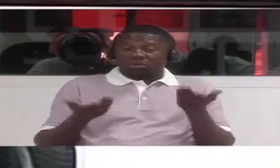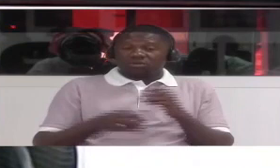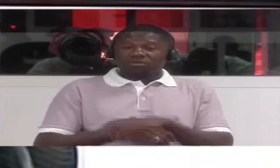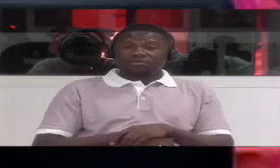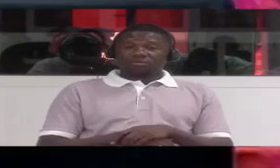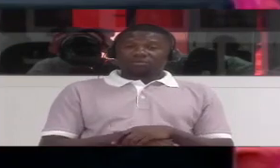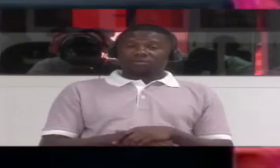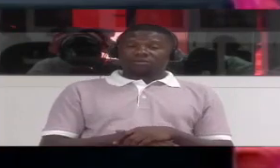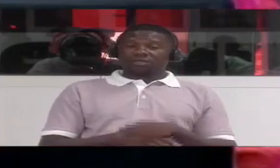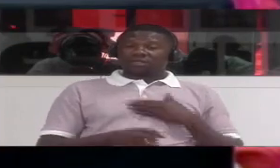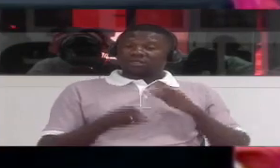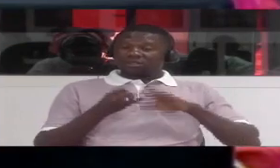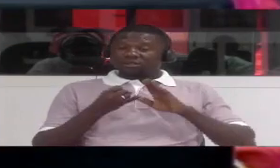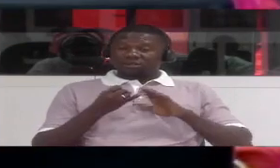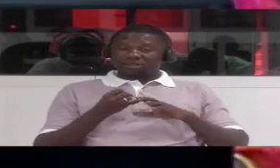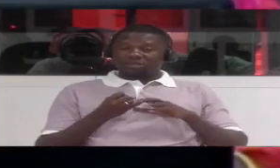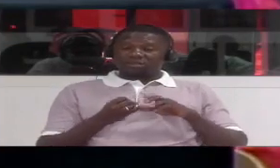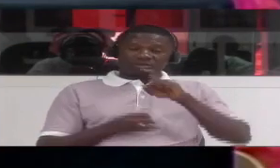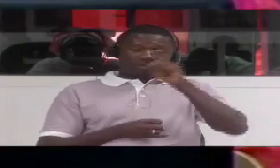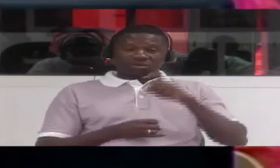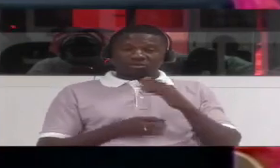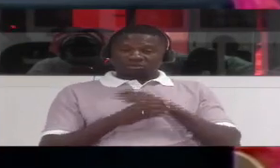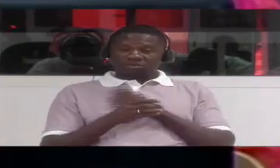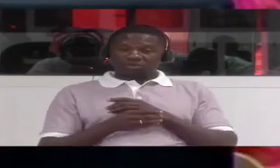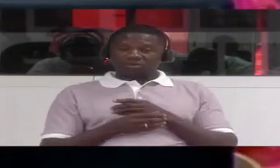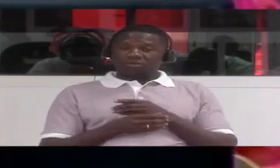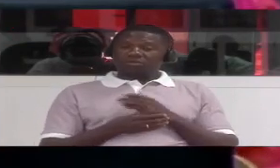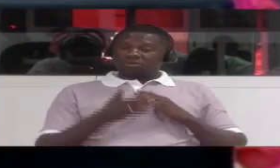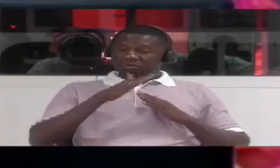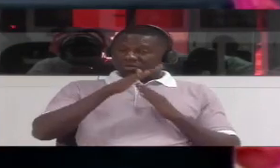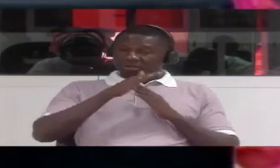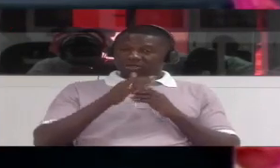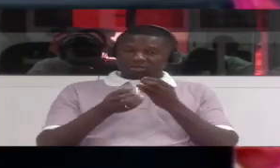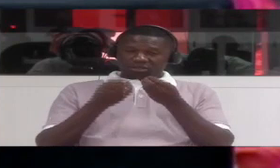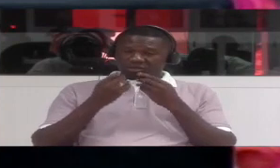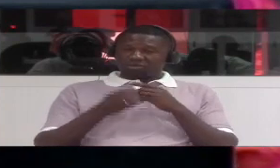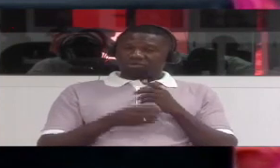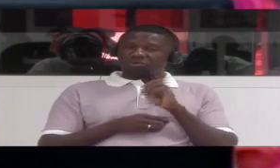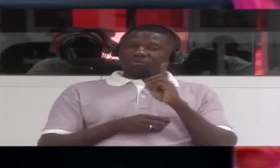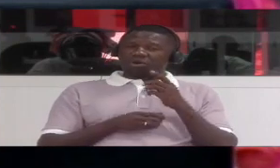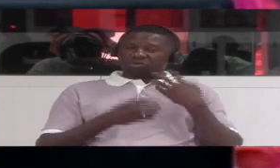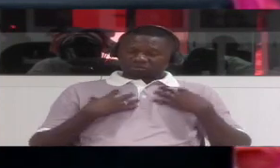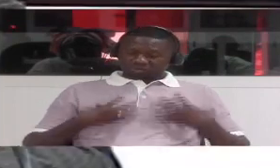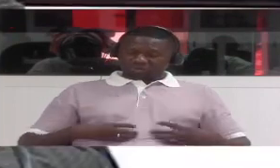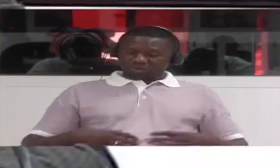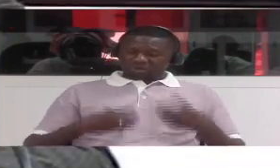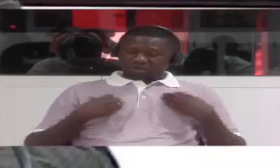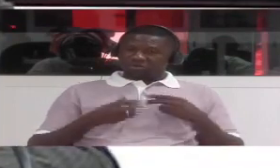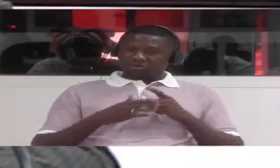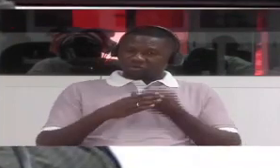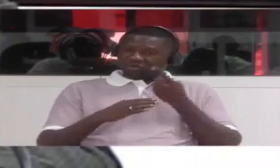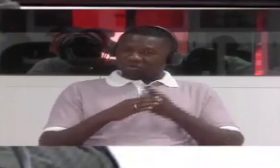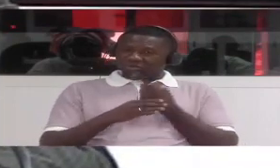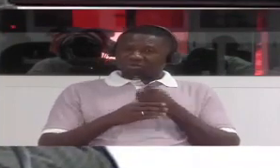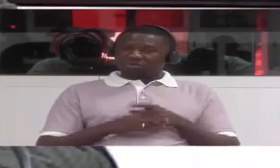question before the break, can you tell us what kinds of injuries you sustained as a result of that torture, that first session? Like I said, most part of my